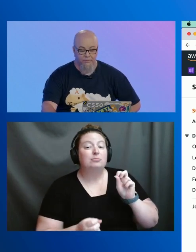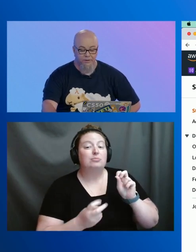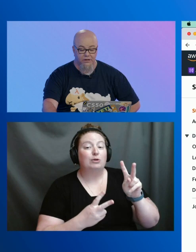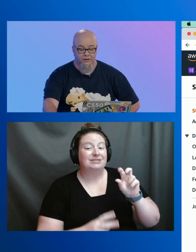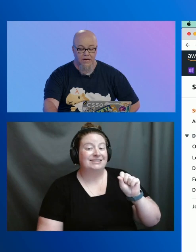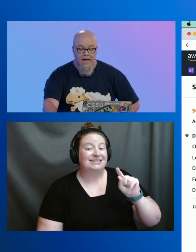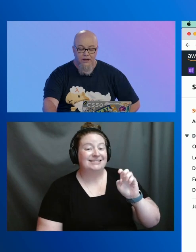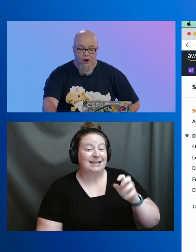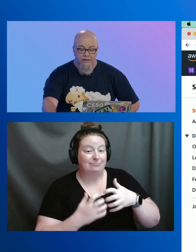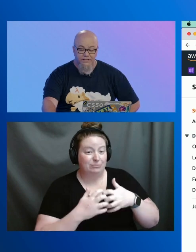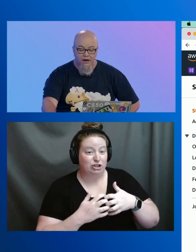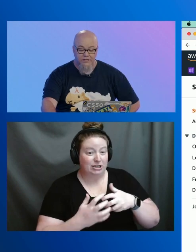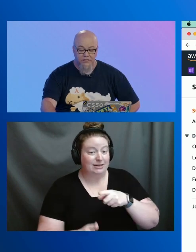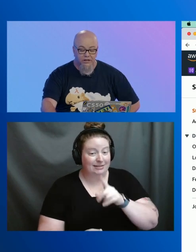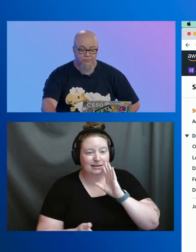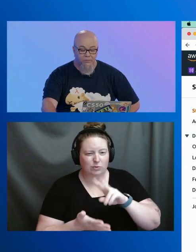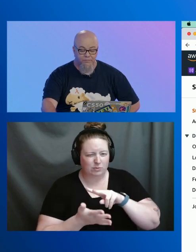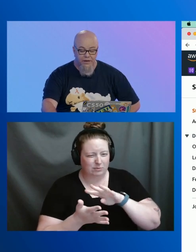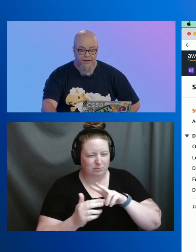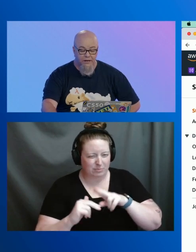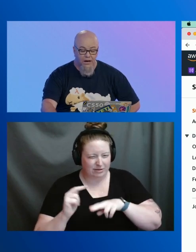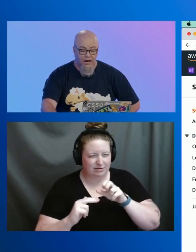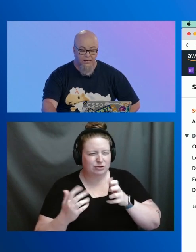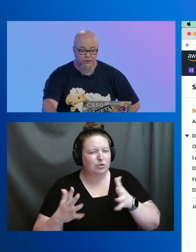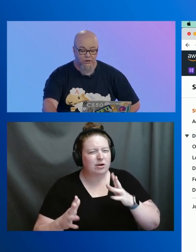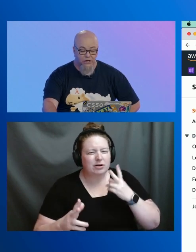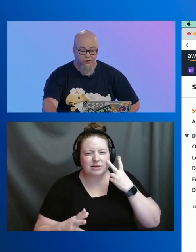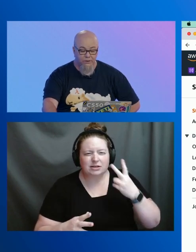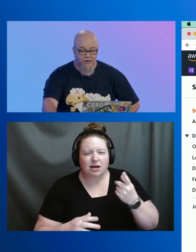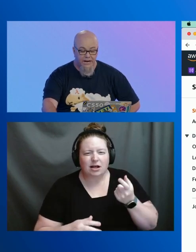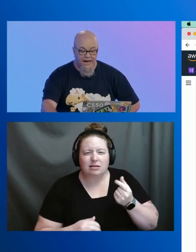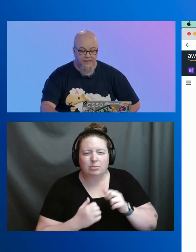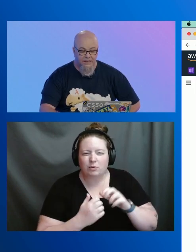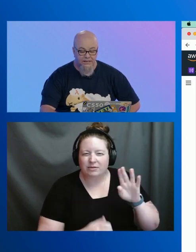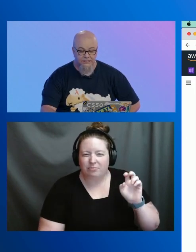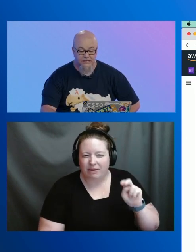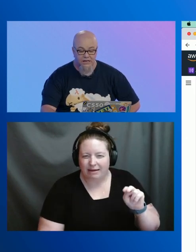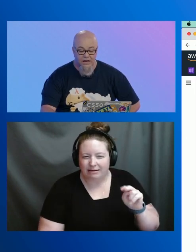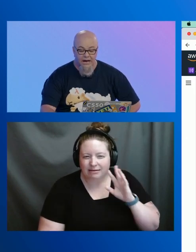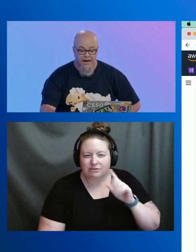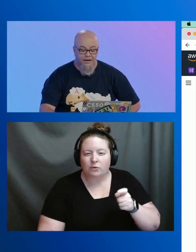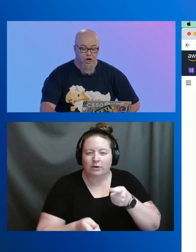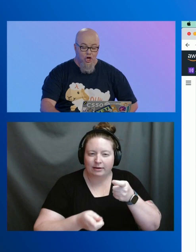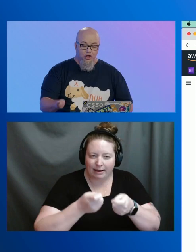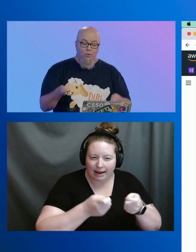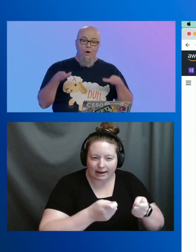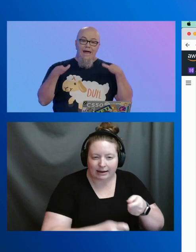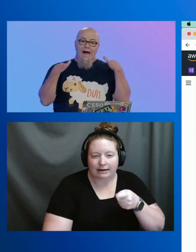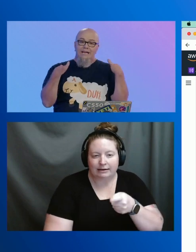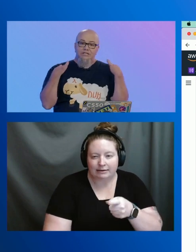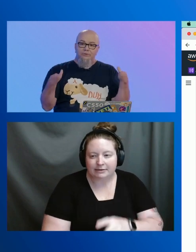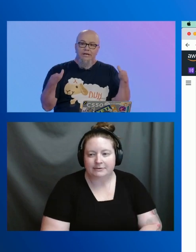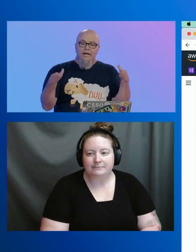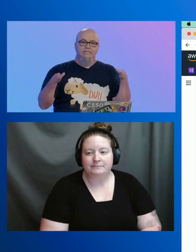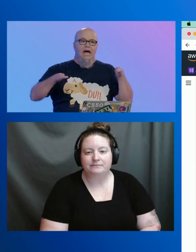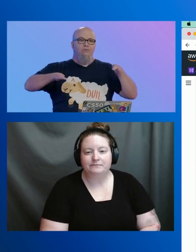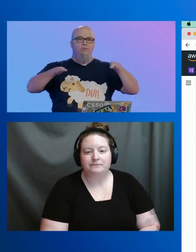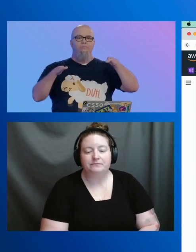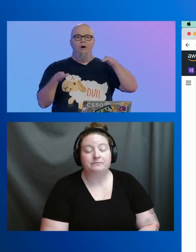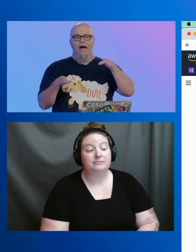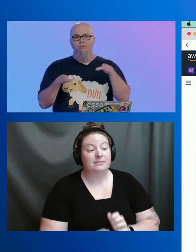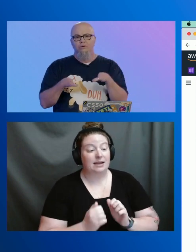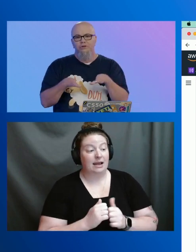that we're going to build. And you already saw this a little bit with Ben. So we're going to go in and we're going to edit this. And the way I do it is